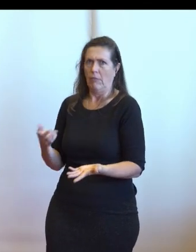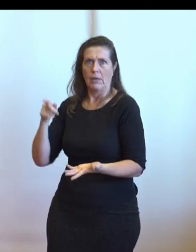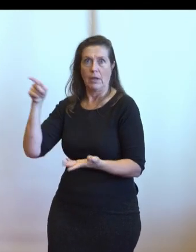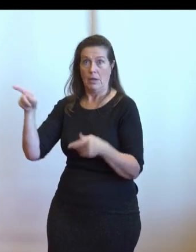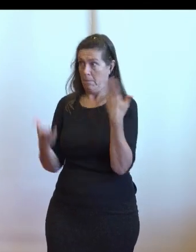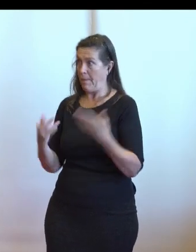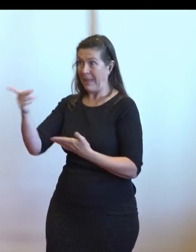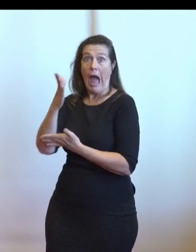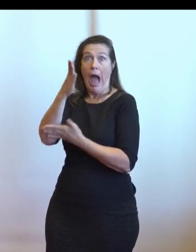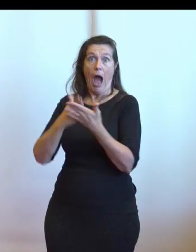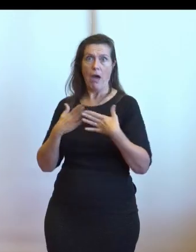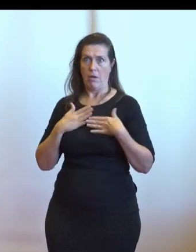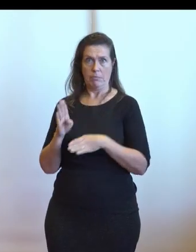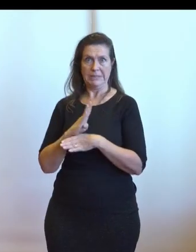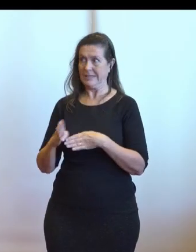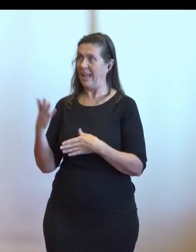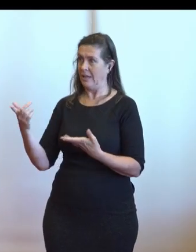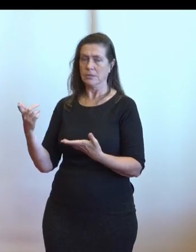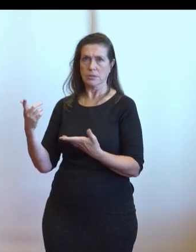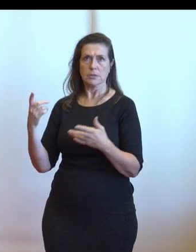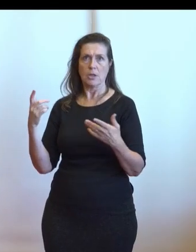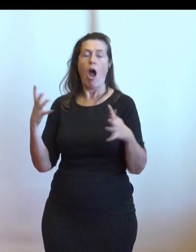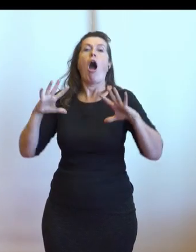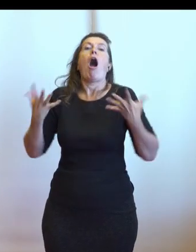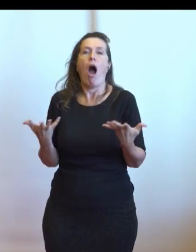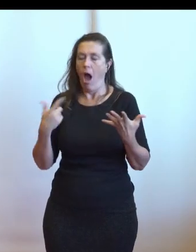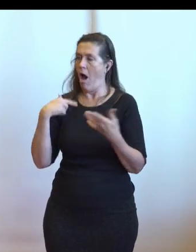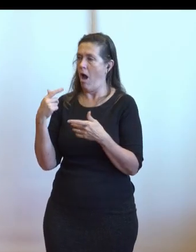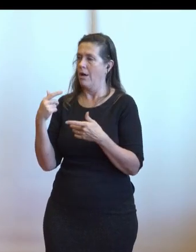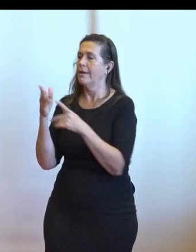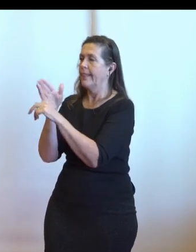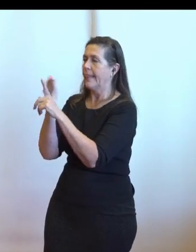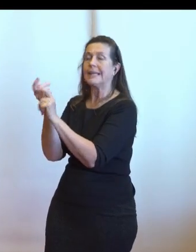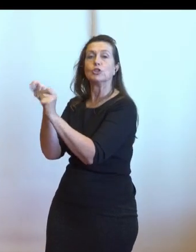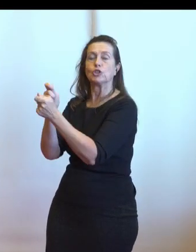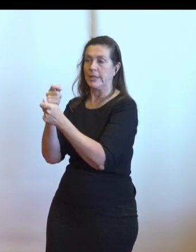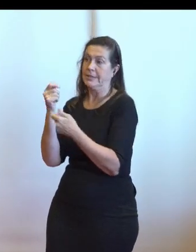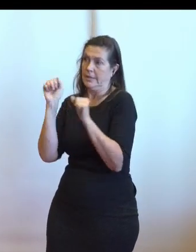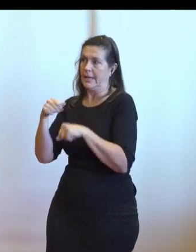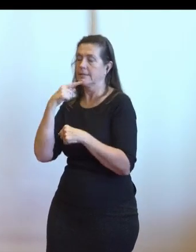of our business. How we do it? so I think that's an important point.